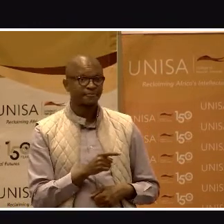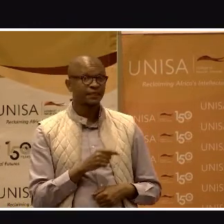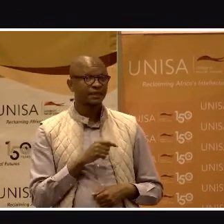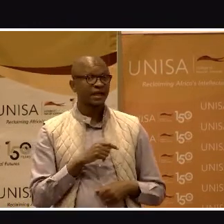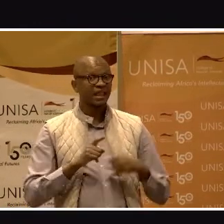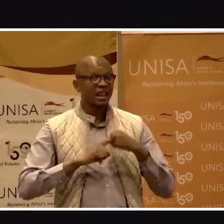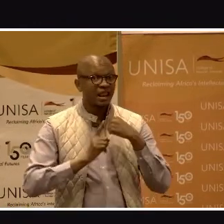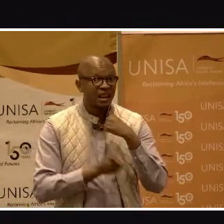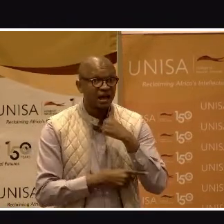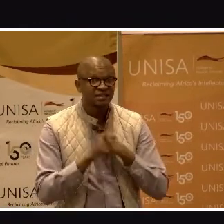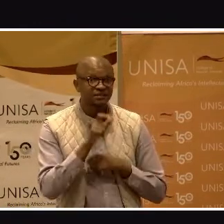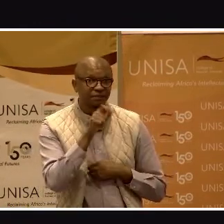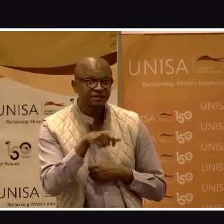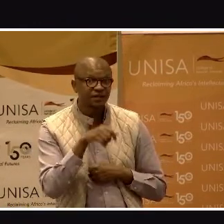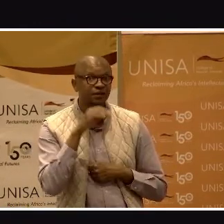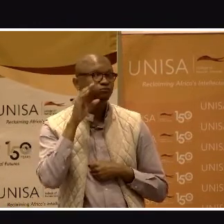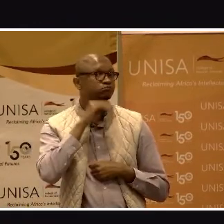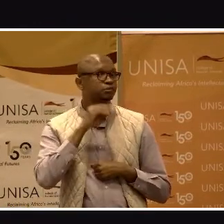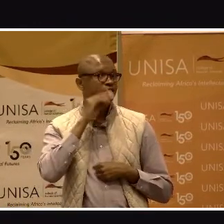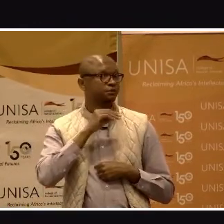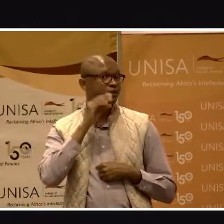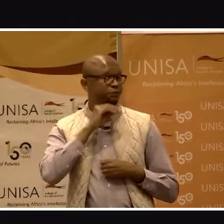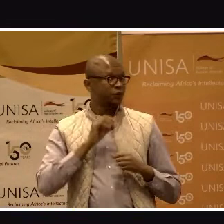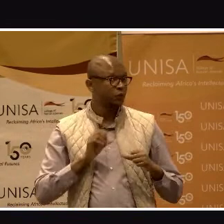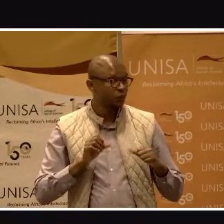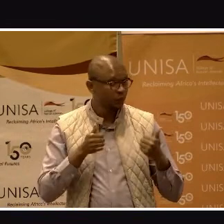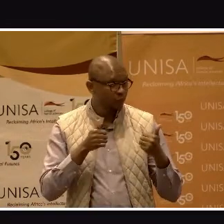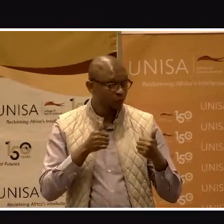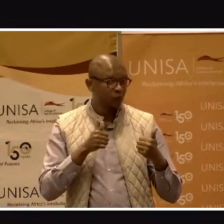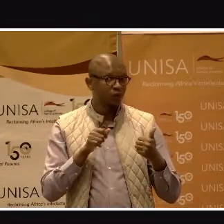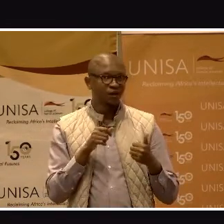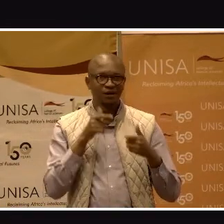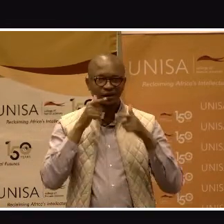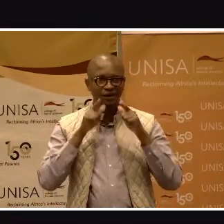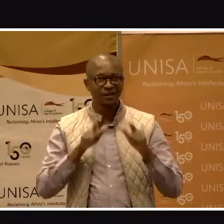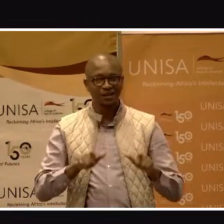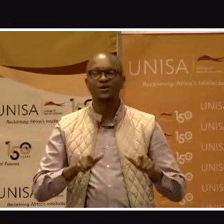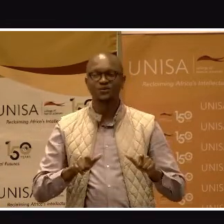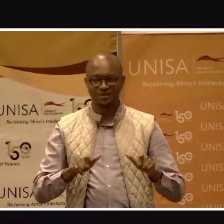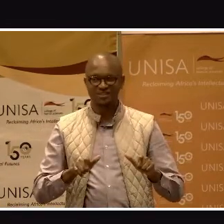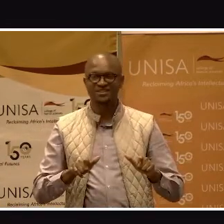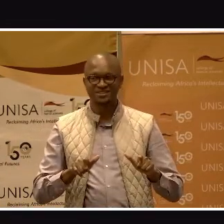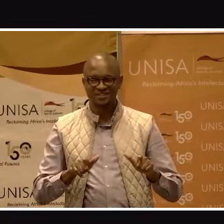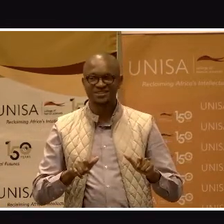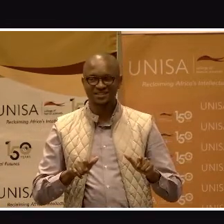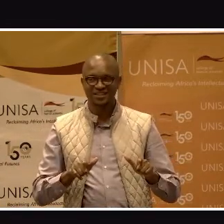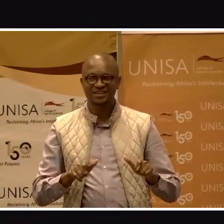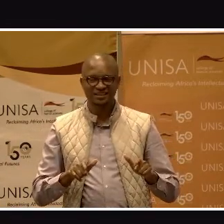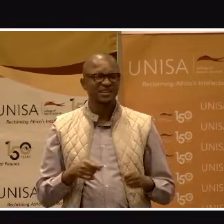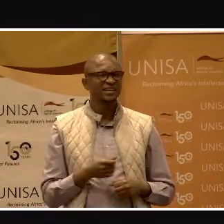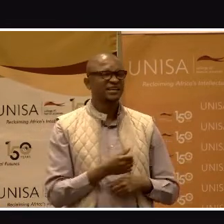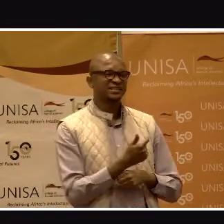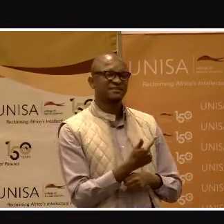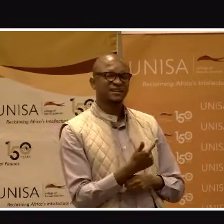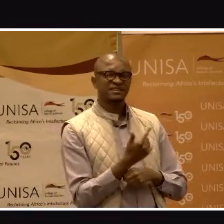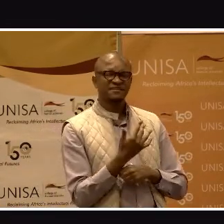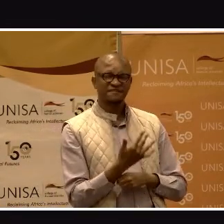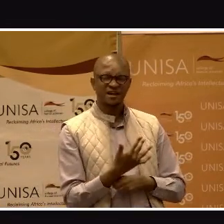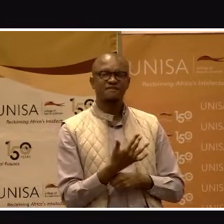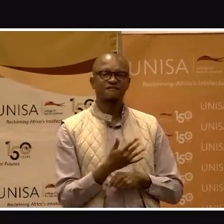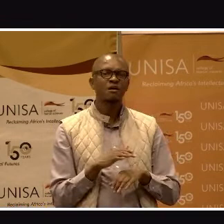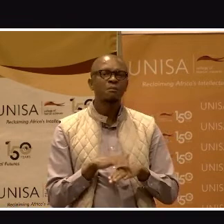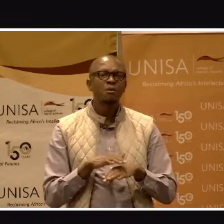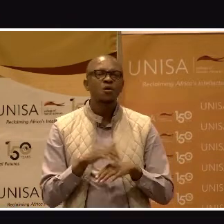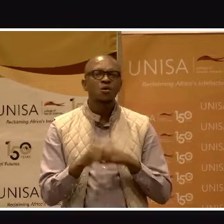the language in their late teens or early 20s give the language about 75 more